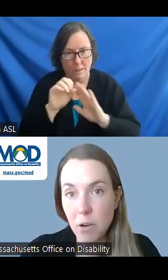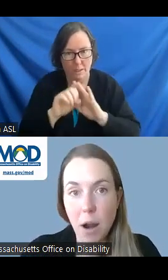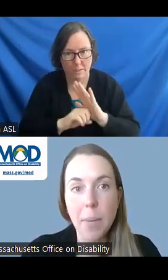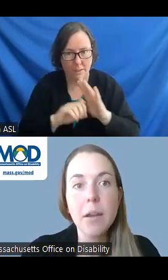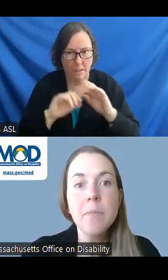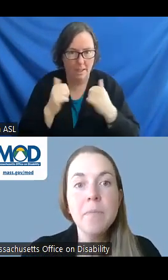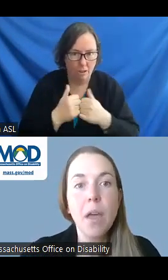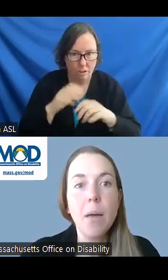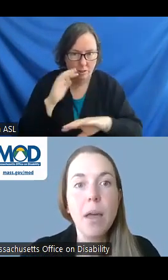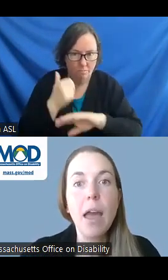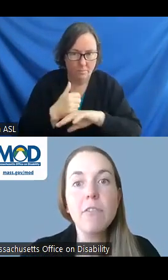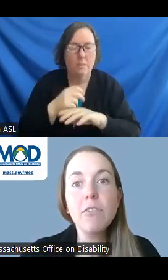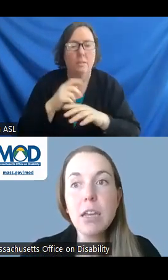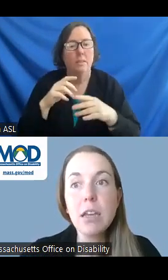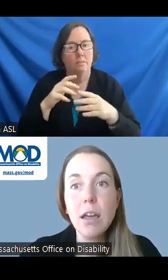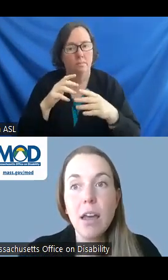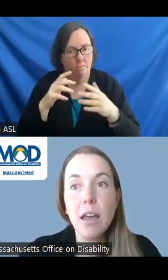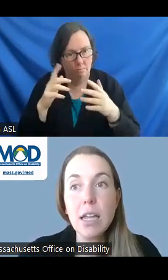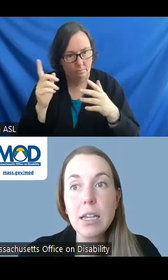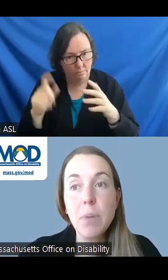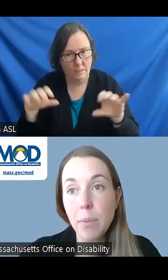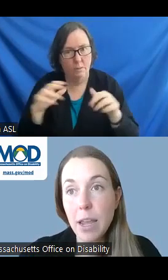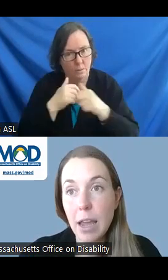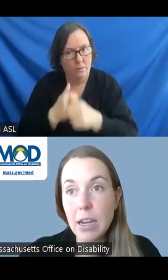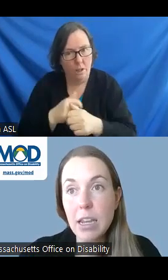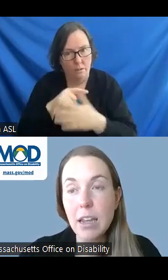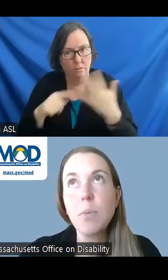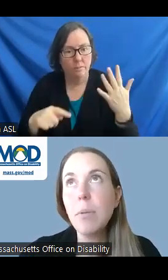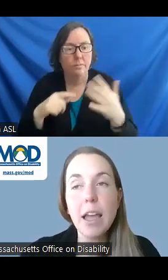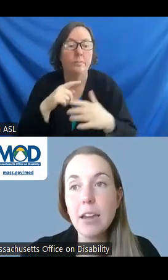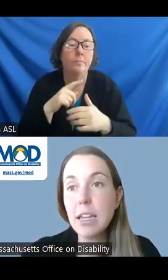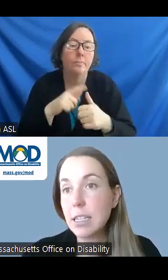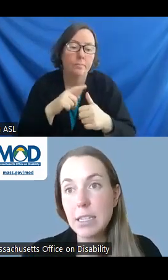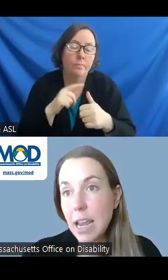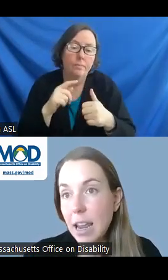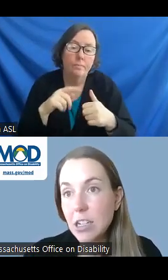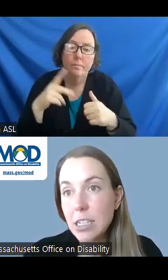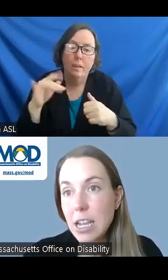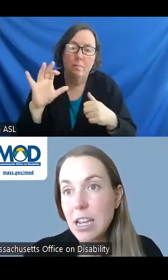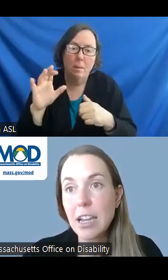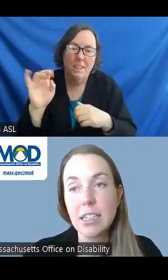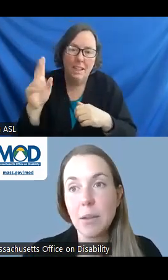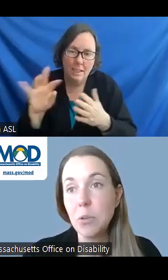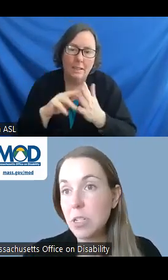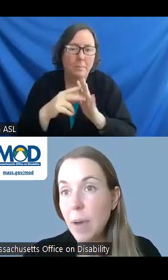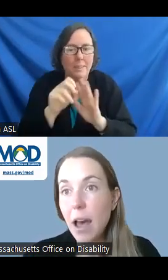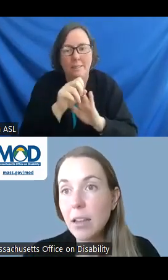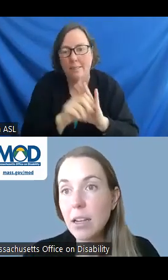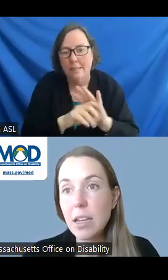that requirement. Every public entity, and the public entity is a state agency, it's